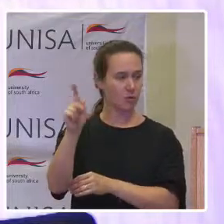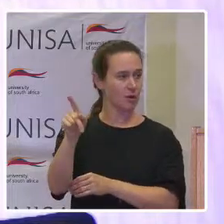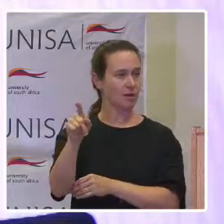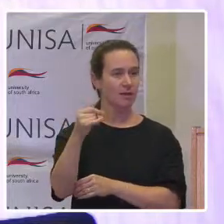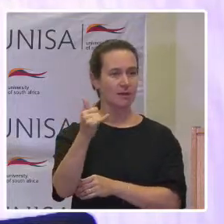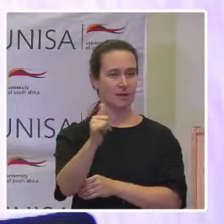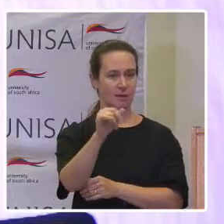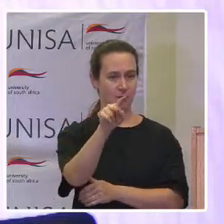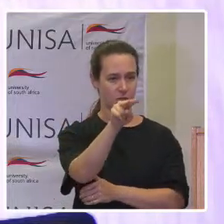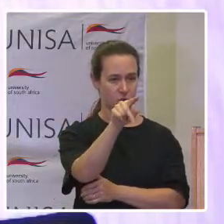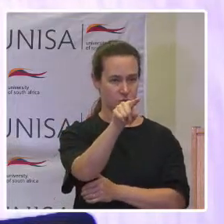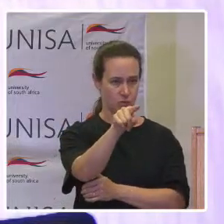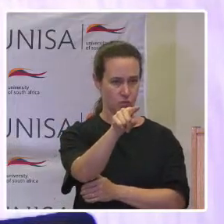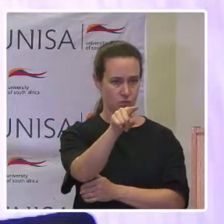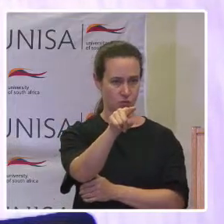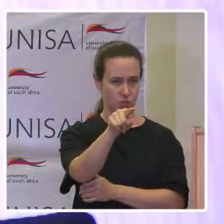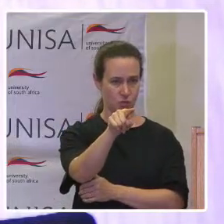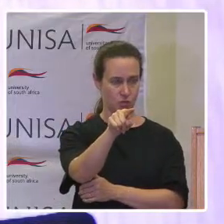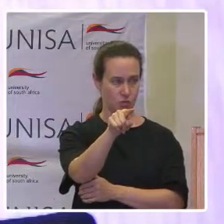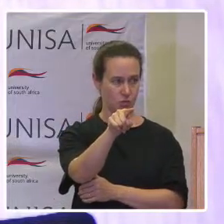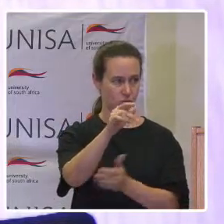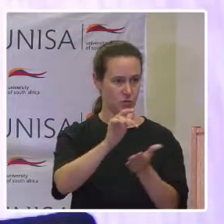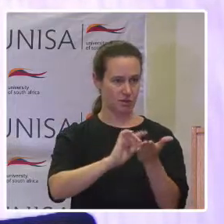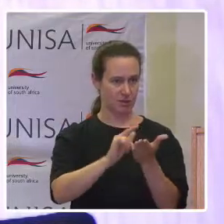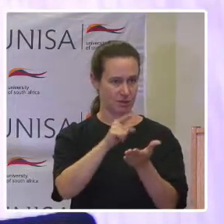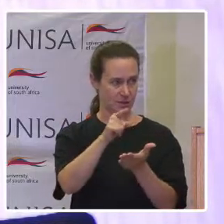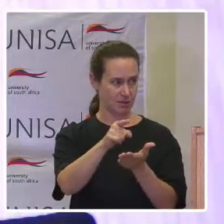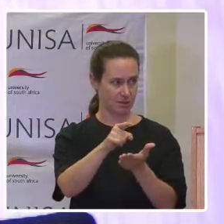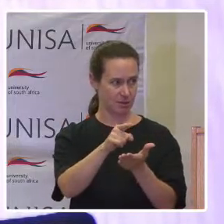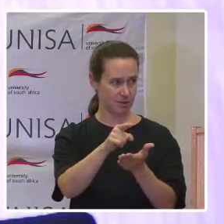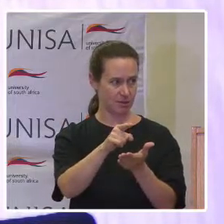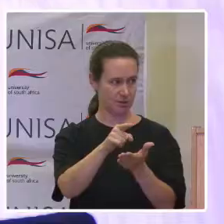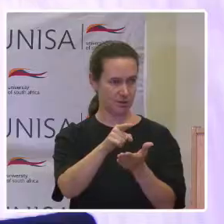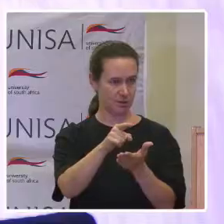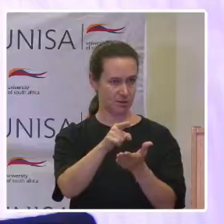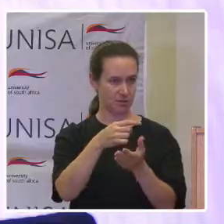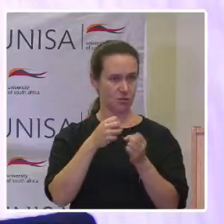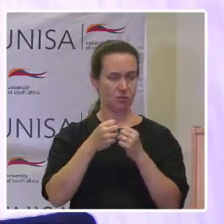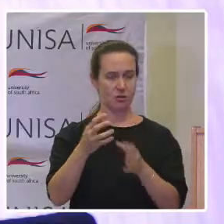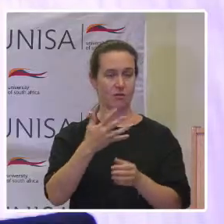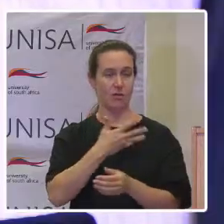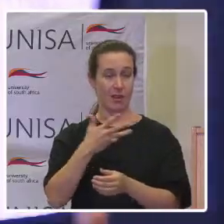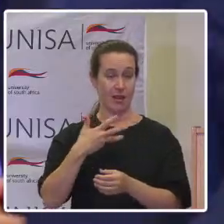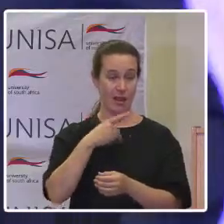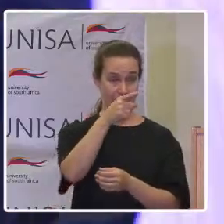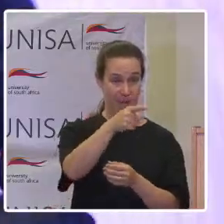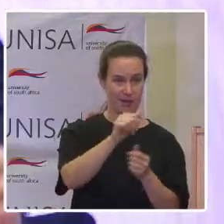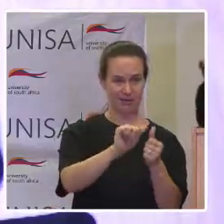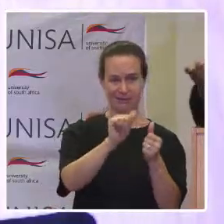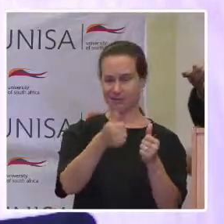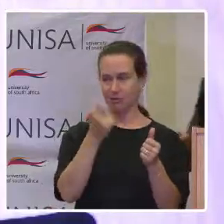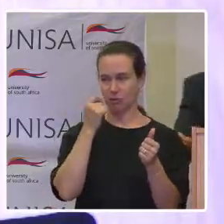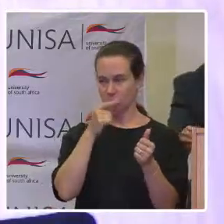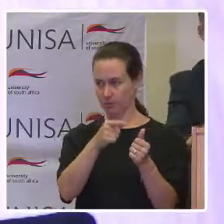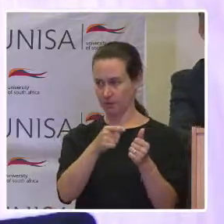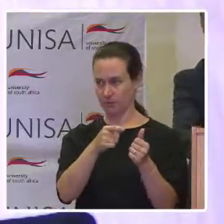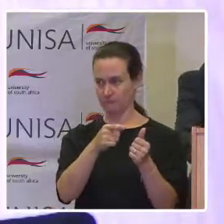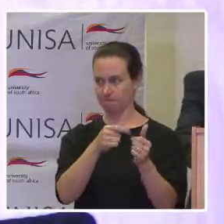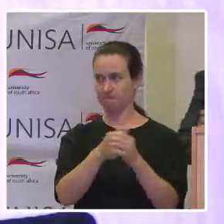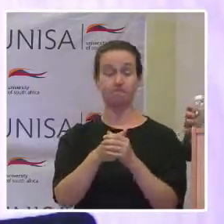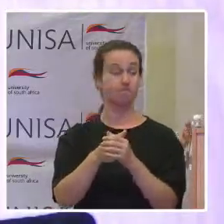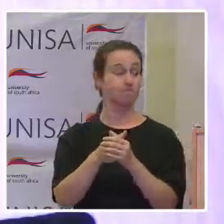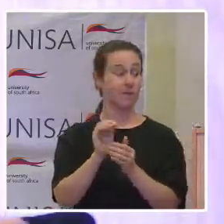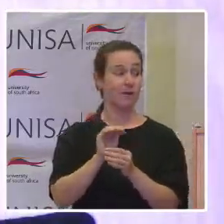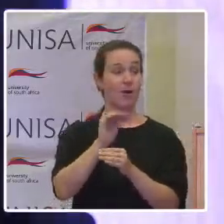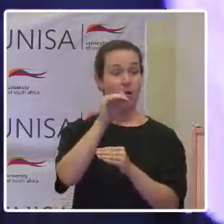these two on the same table. We start with the lady and then the gentleman will close. So let's start.